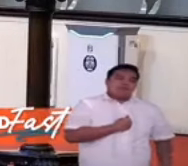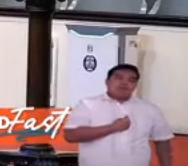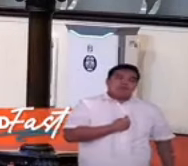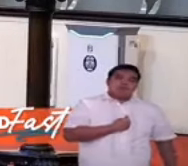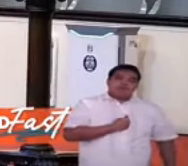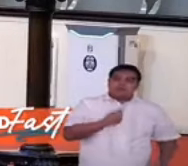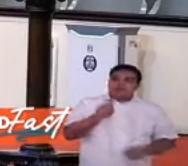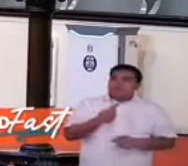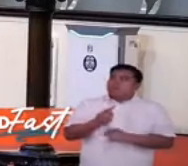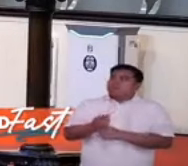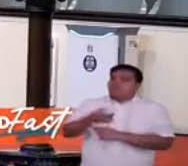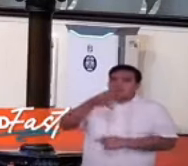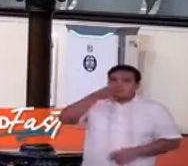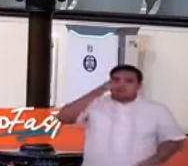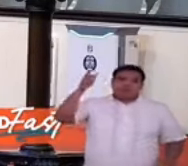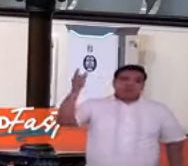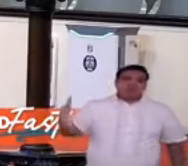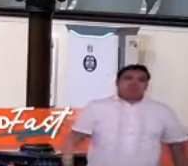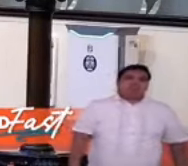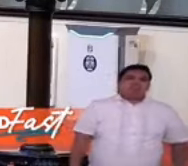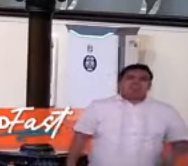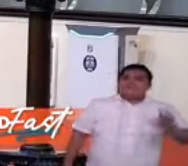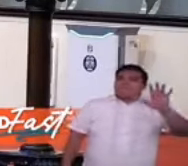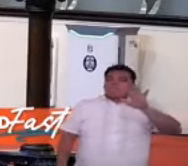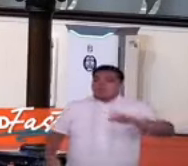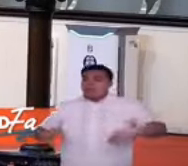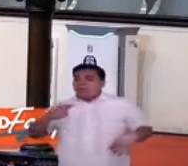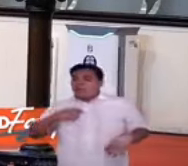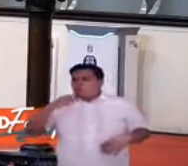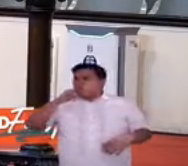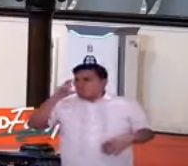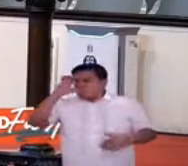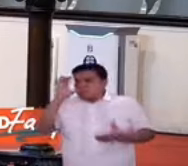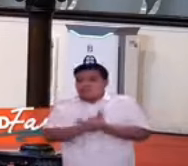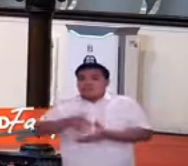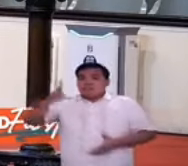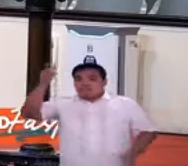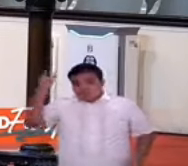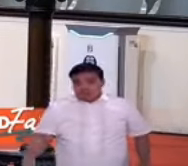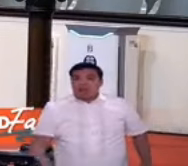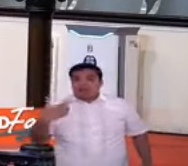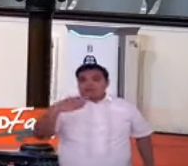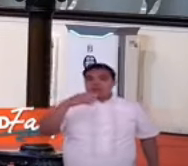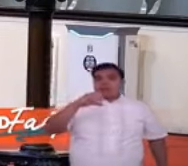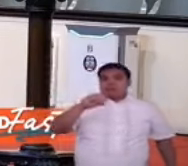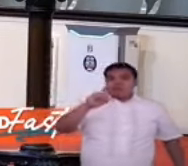rejecting. Isa ka ng atheist, moingon, I do not believe in God. The fact that they mention